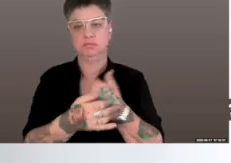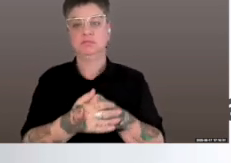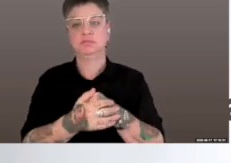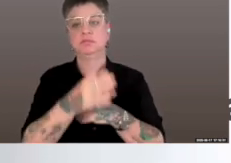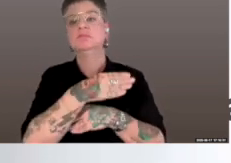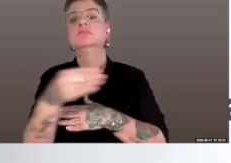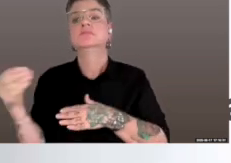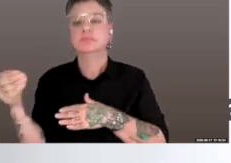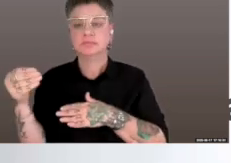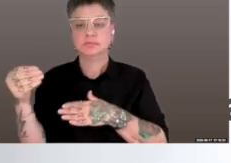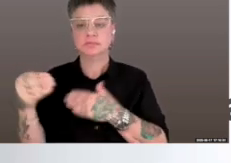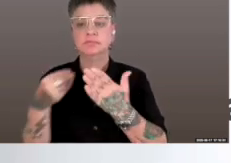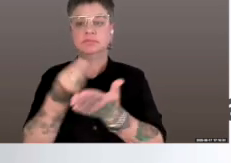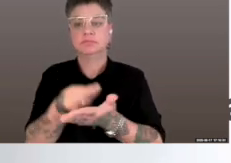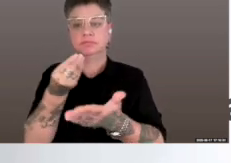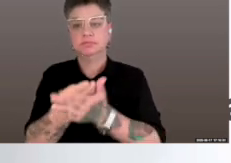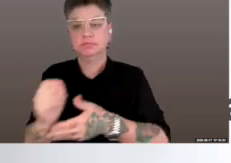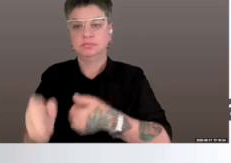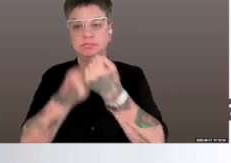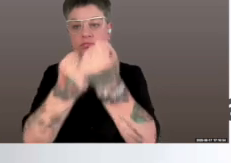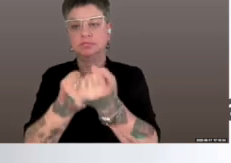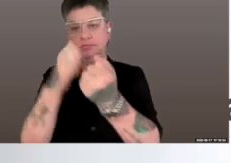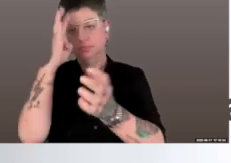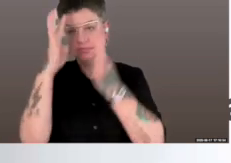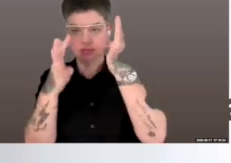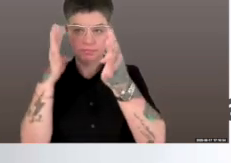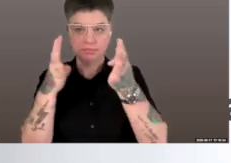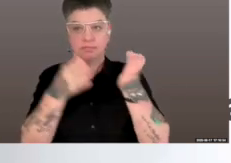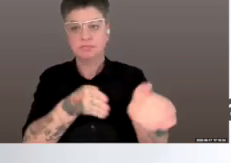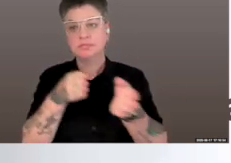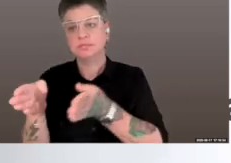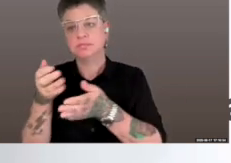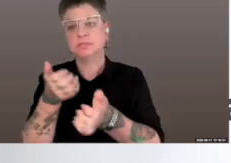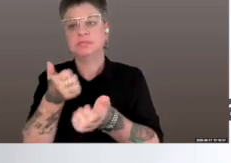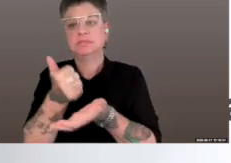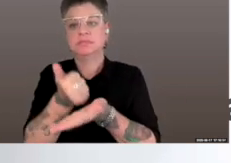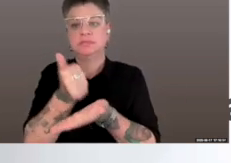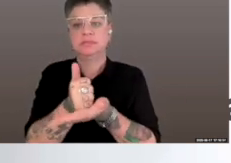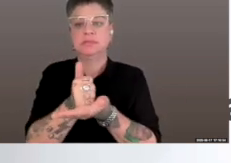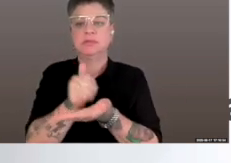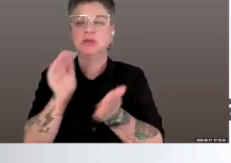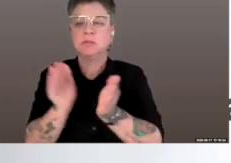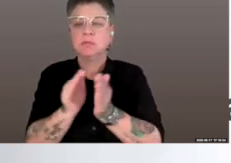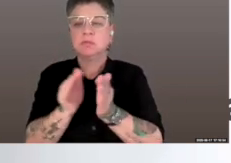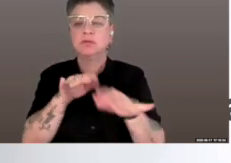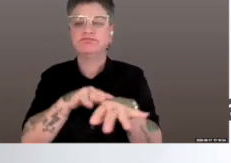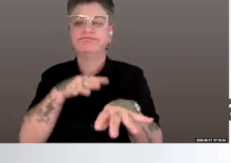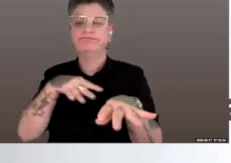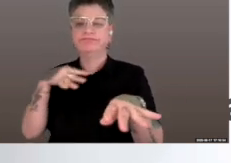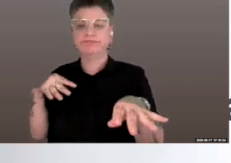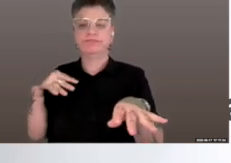Of this amount, funding was appropriated exclusively for the Regional Clean Cars for All